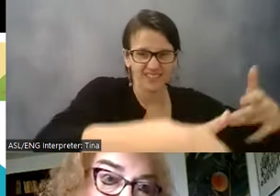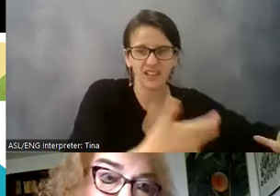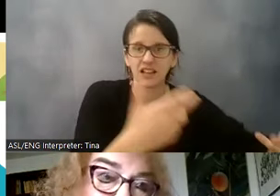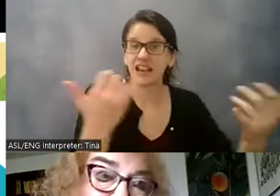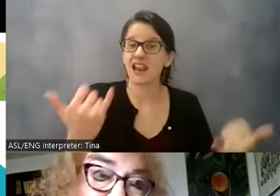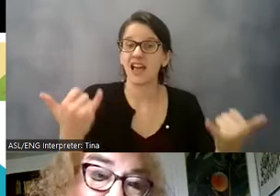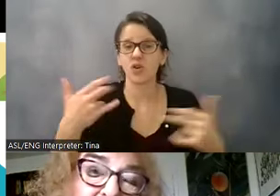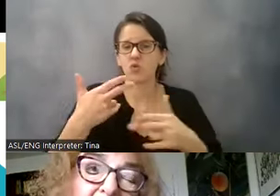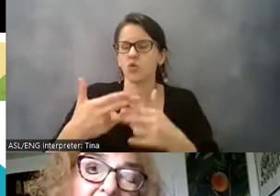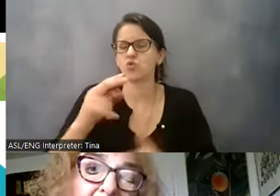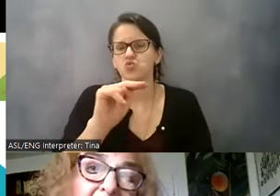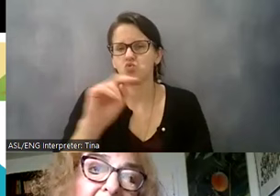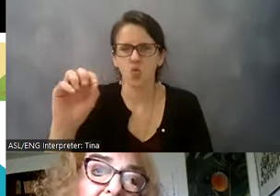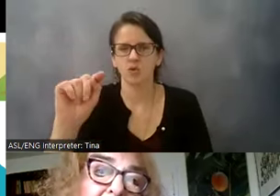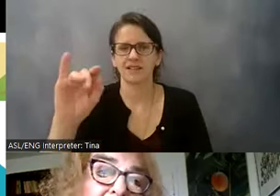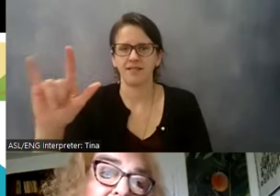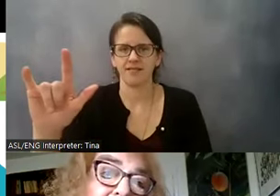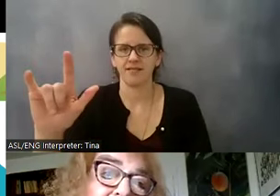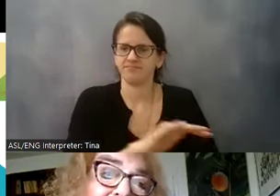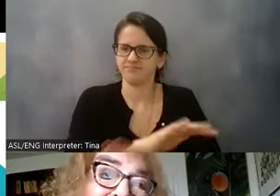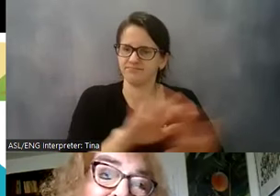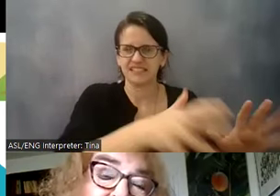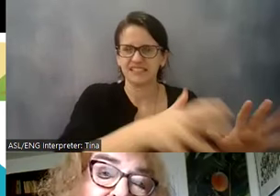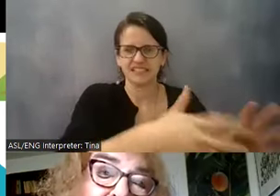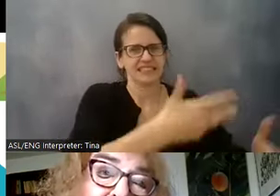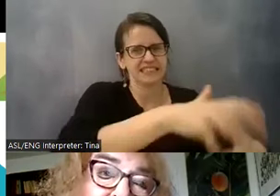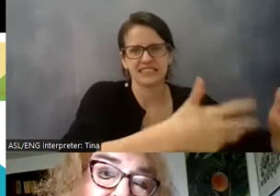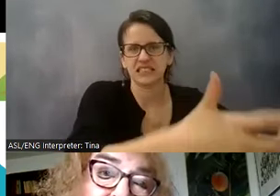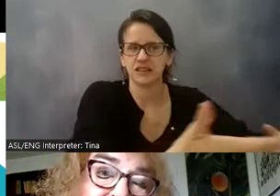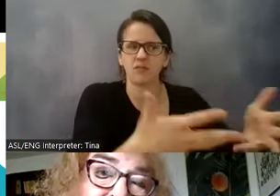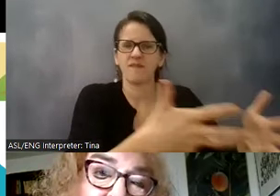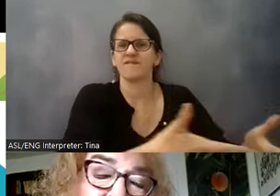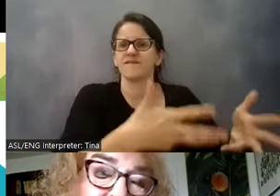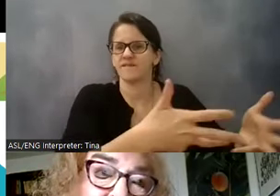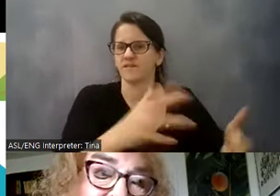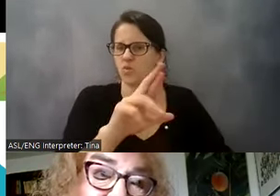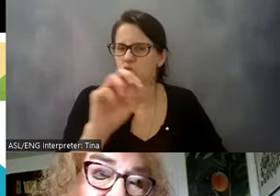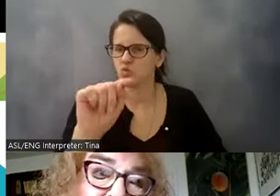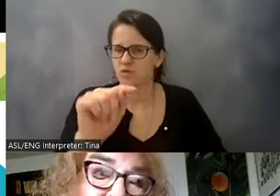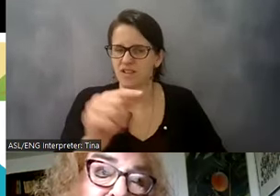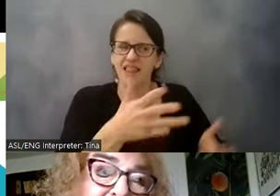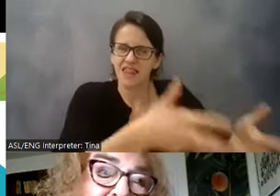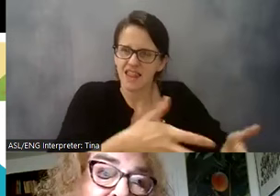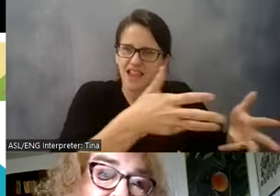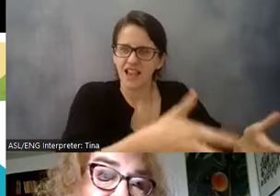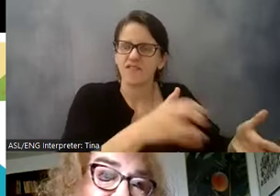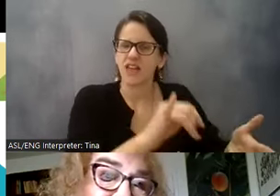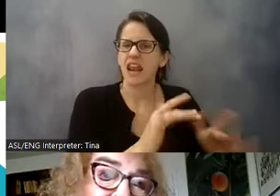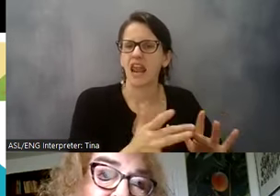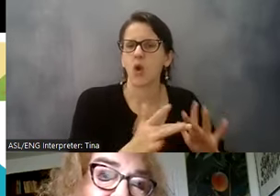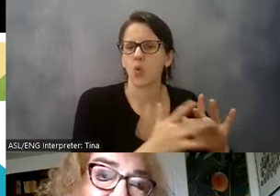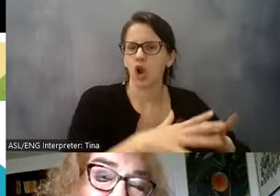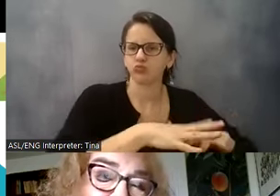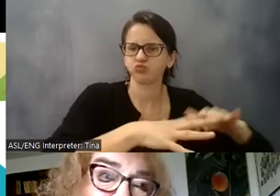in agriculture, we are allowing those networks of mycelia to reestablish